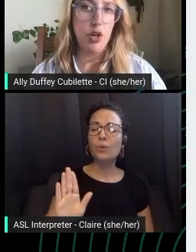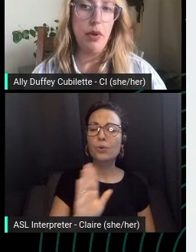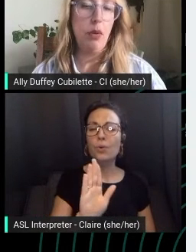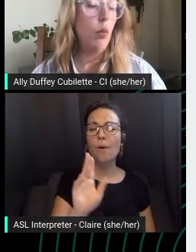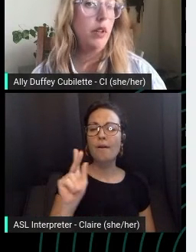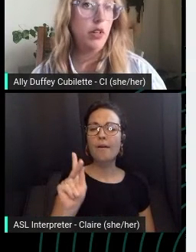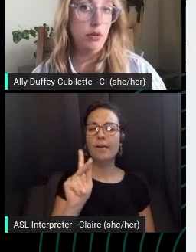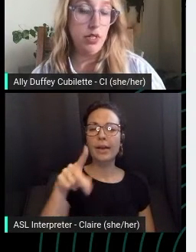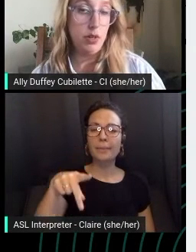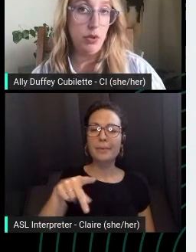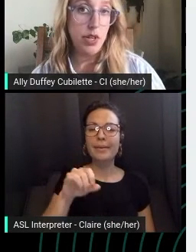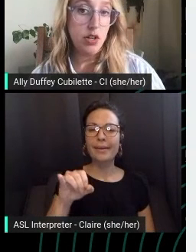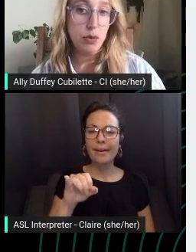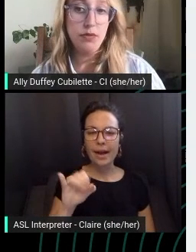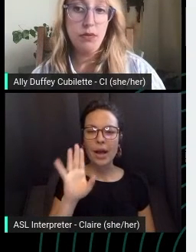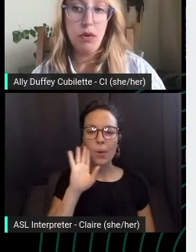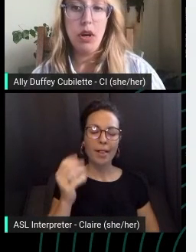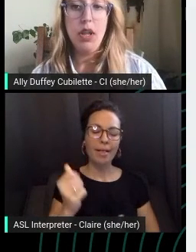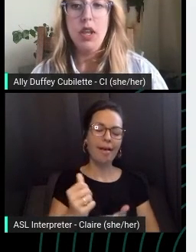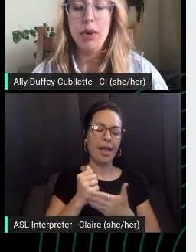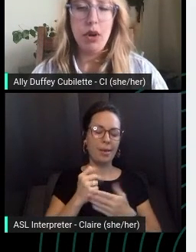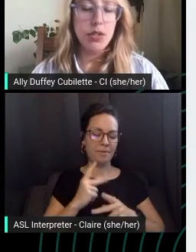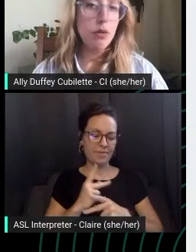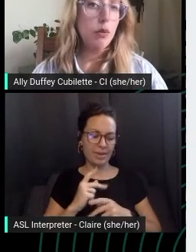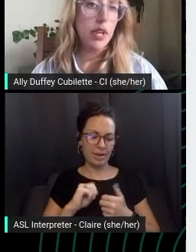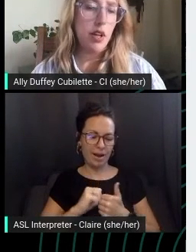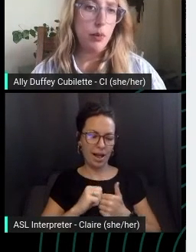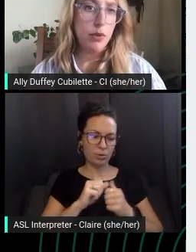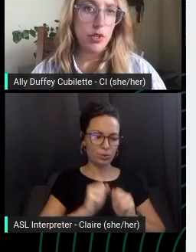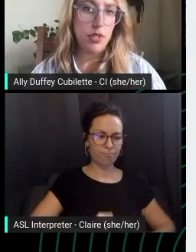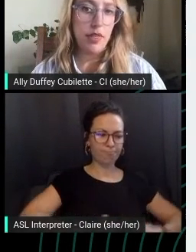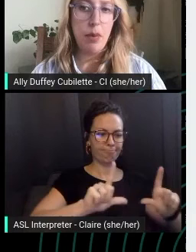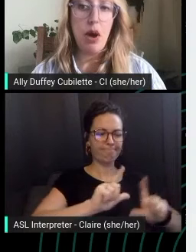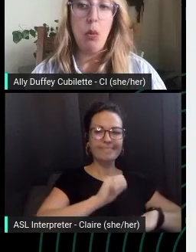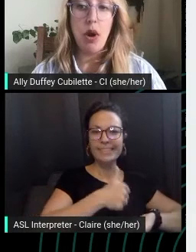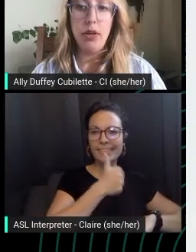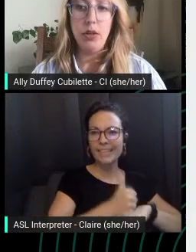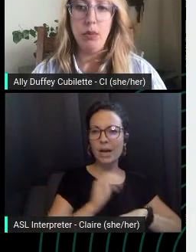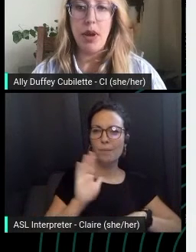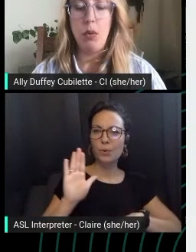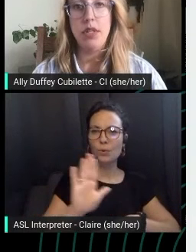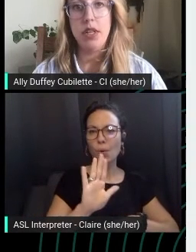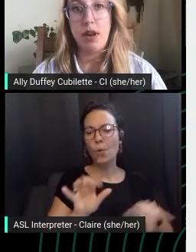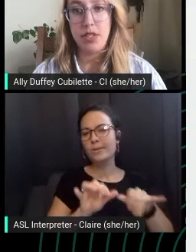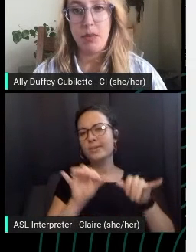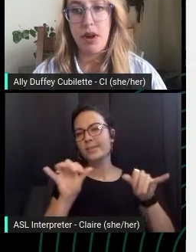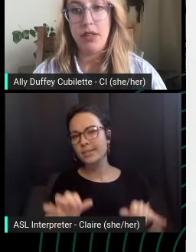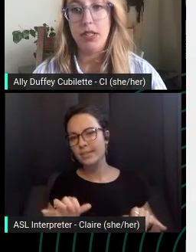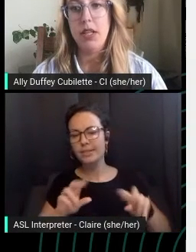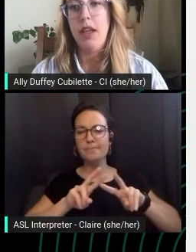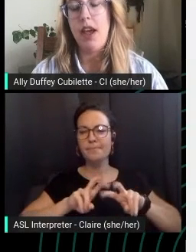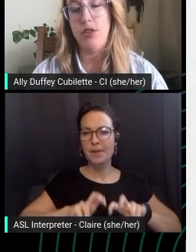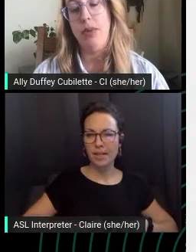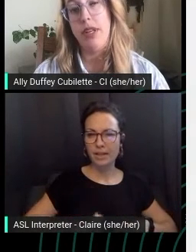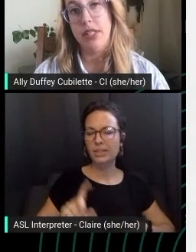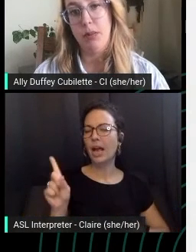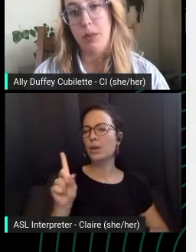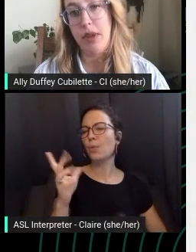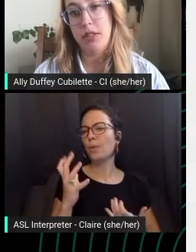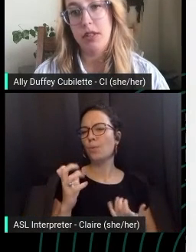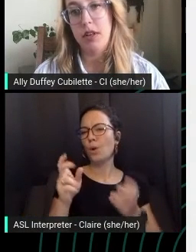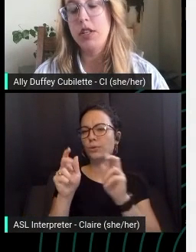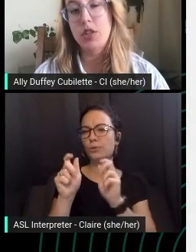then determine what you need to build dashboards for, but also can help you start to think about what you might want to customize as you